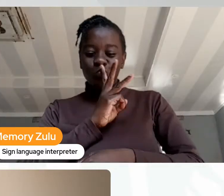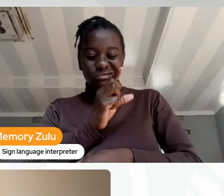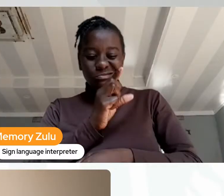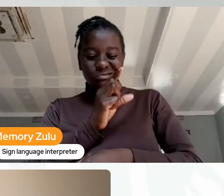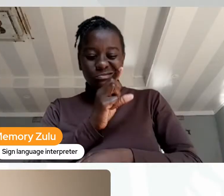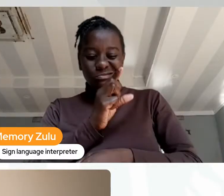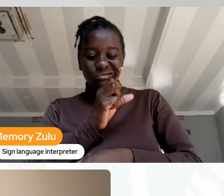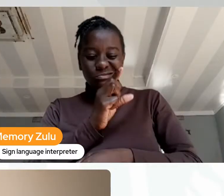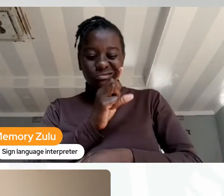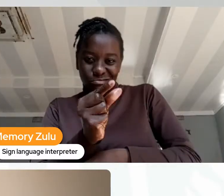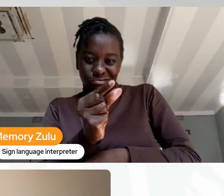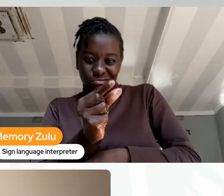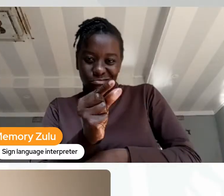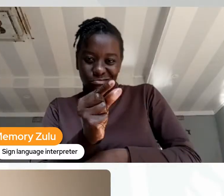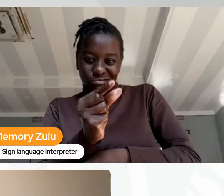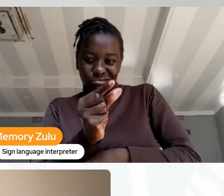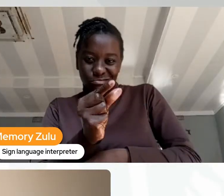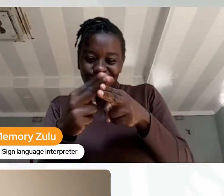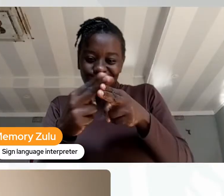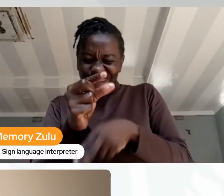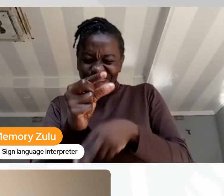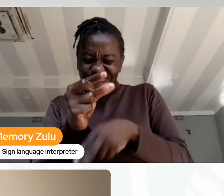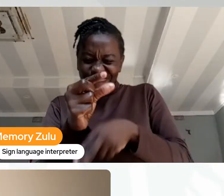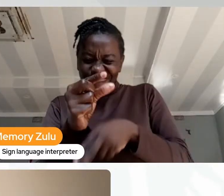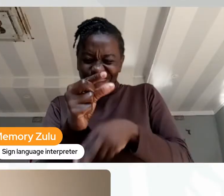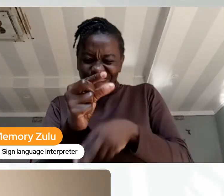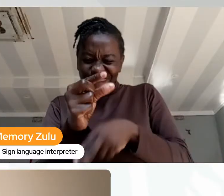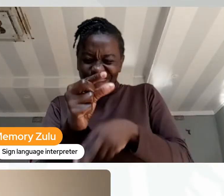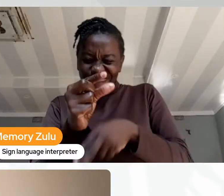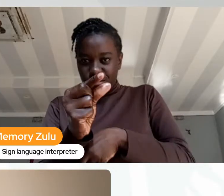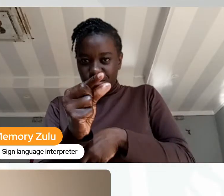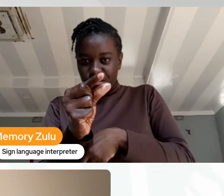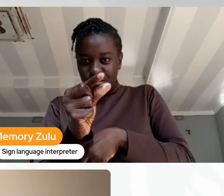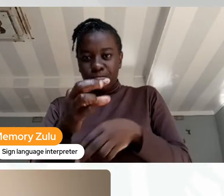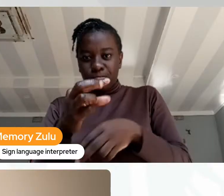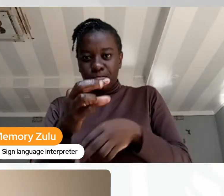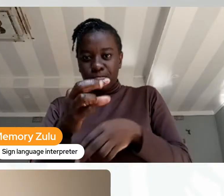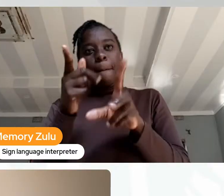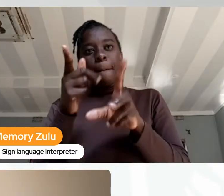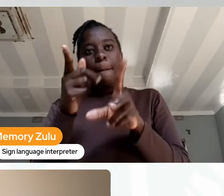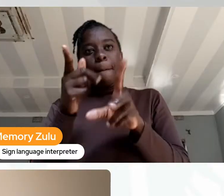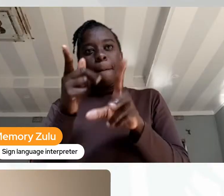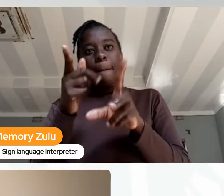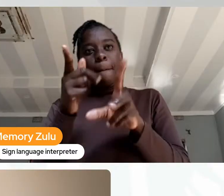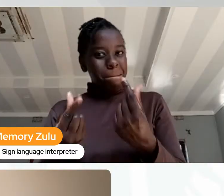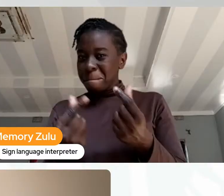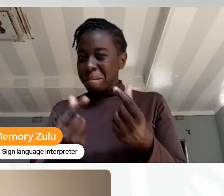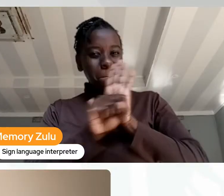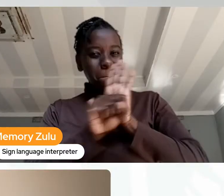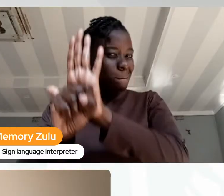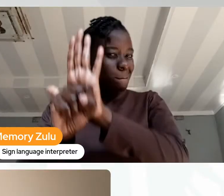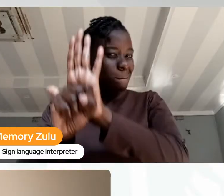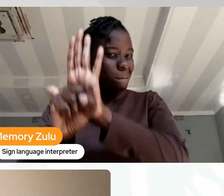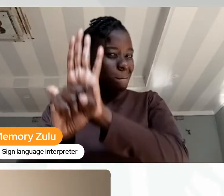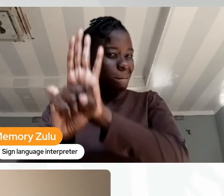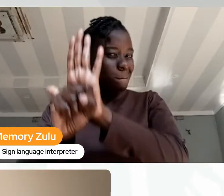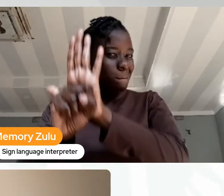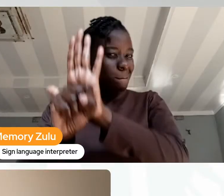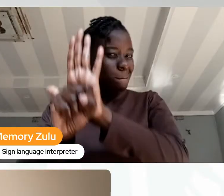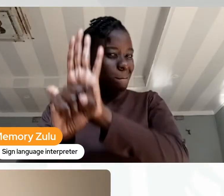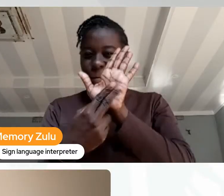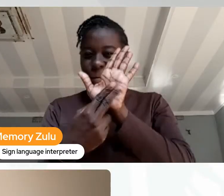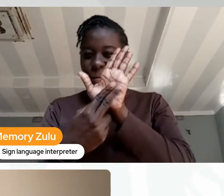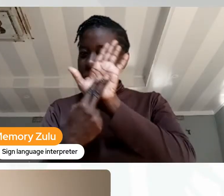also when it comes to health-seeking behavior, a lot of girls would fear because of